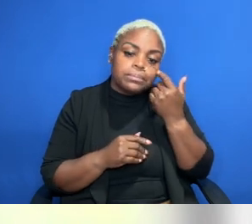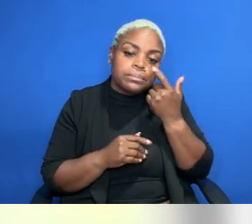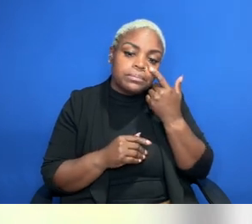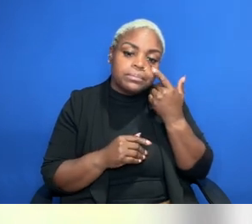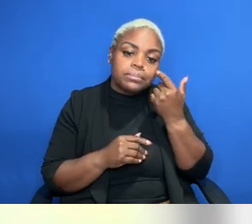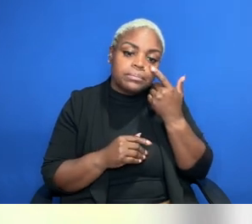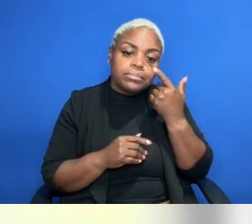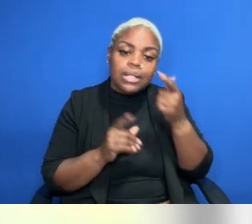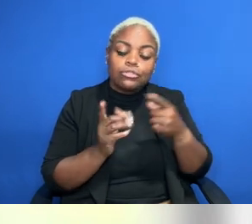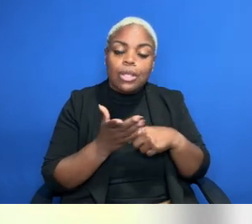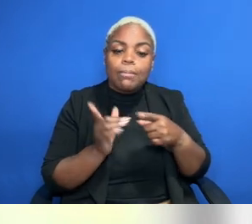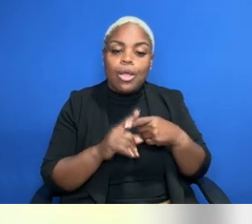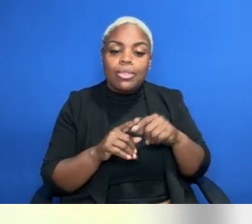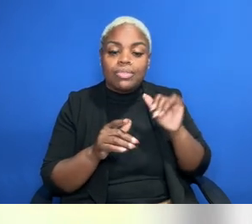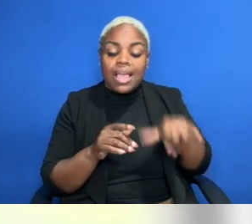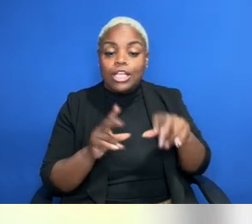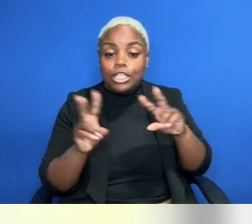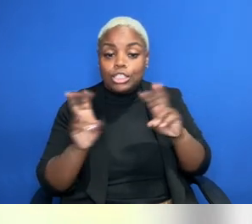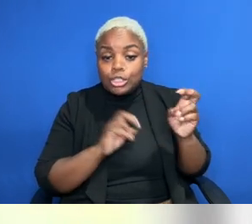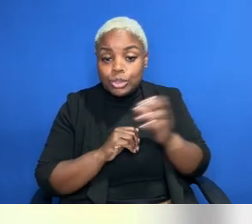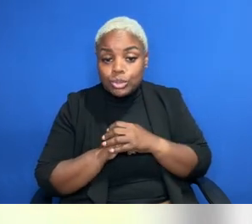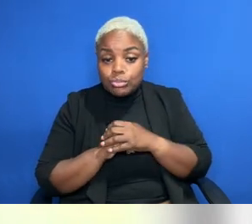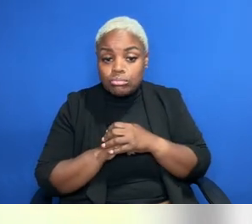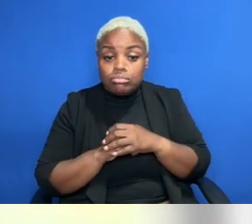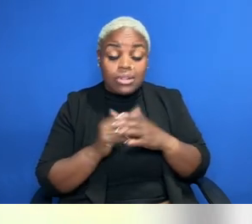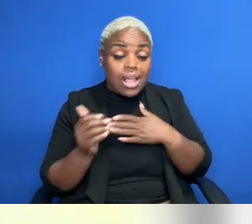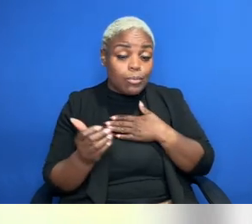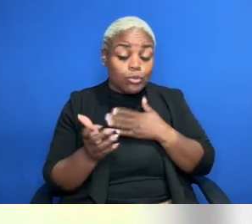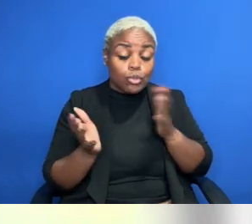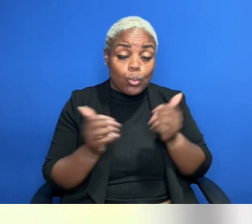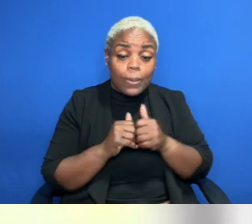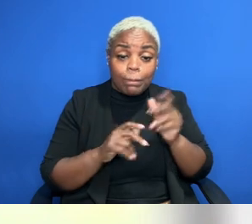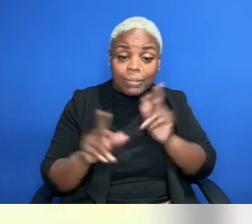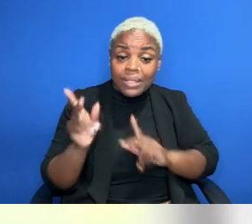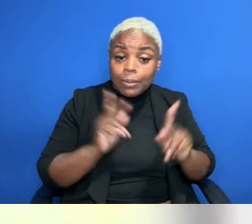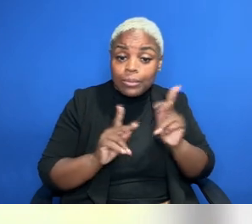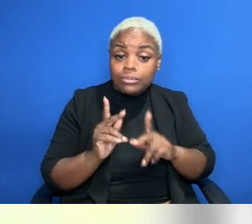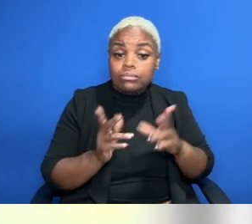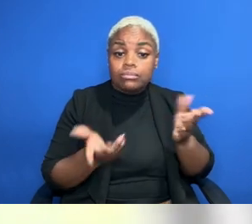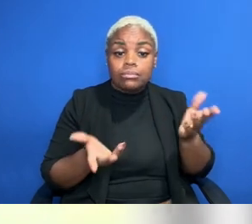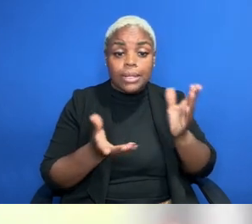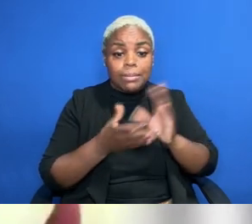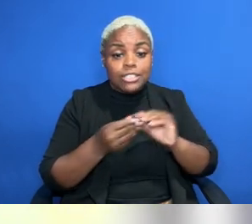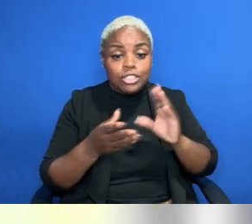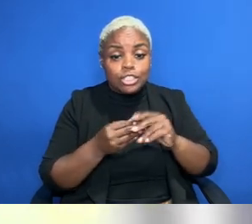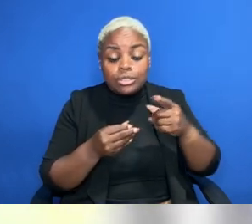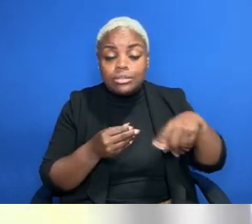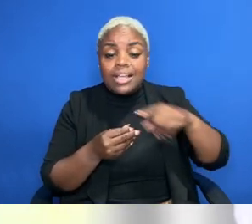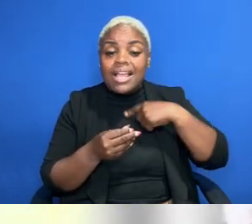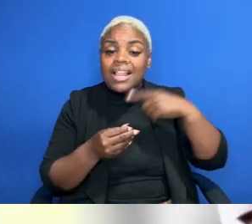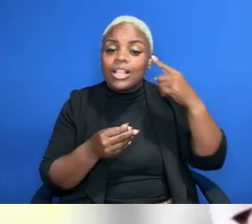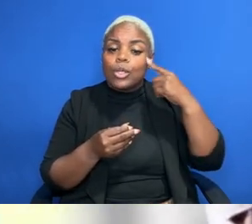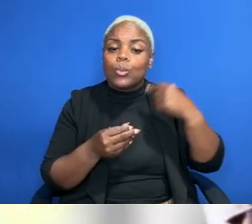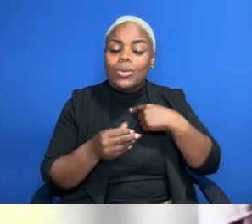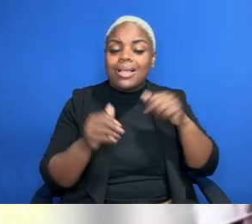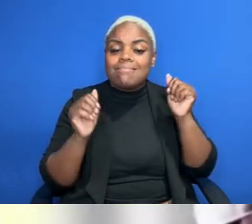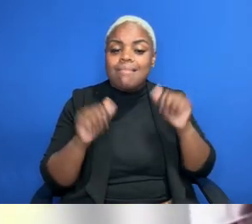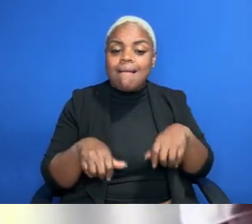from other places to come in and talk about this issue. We're glad to talk to 2 people, to 200